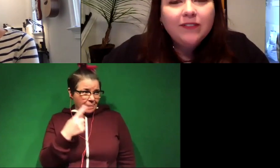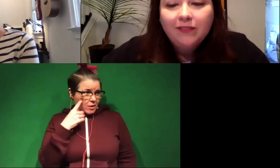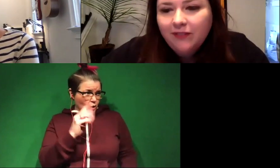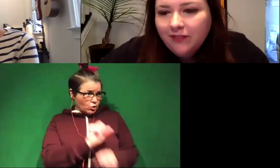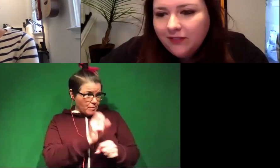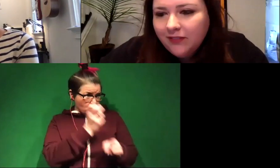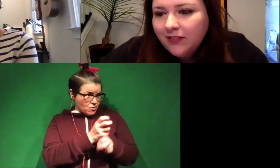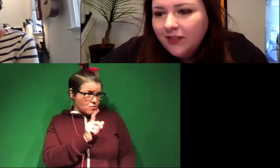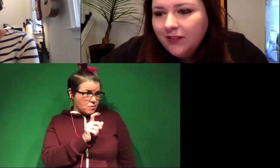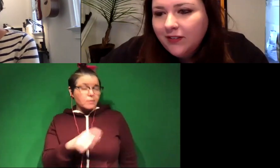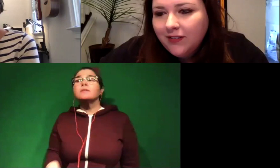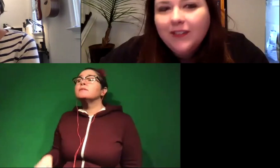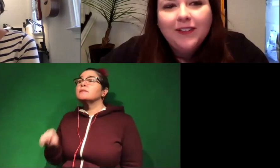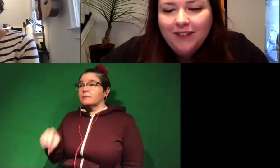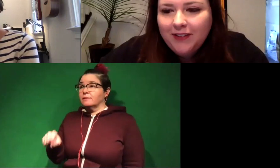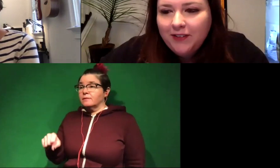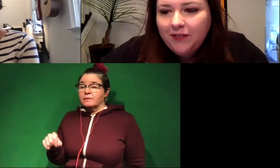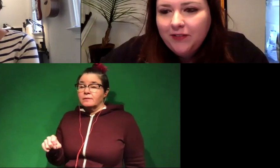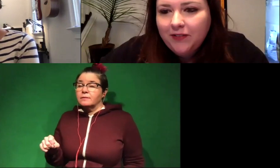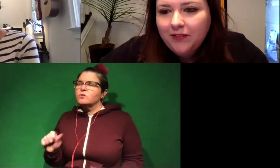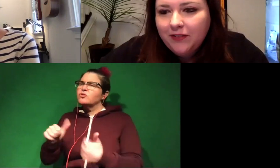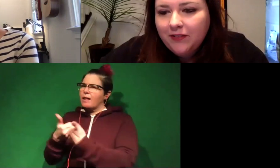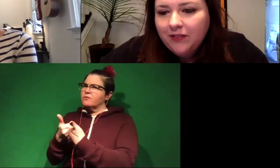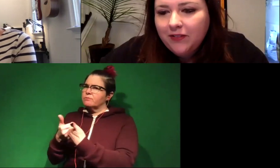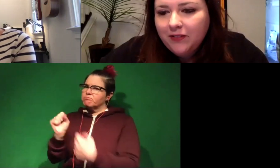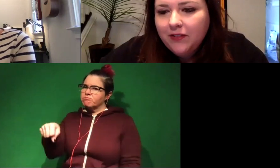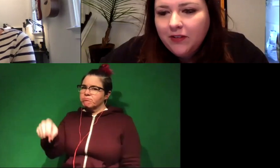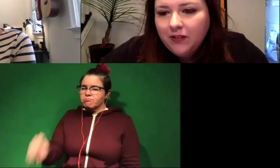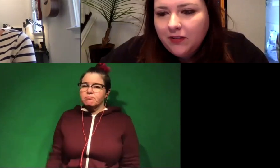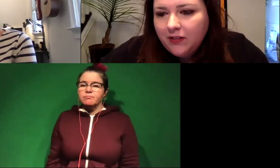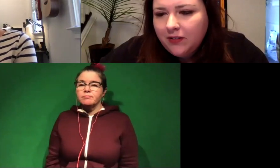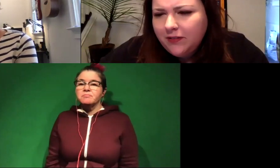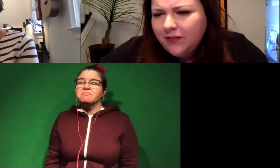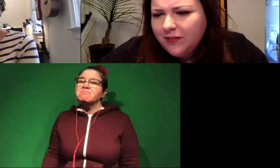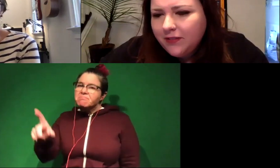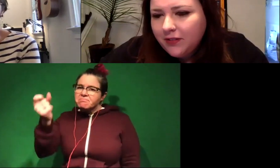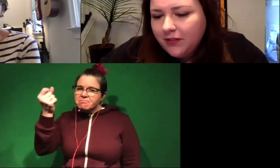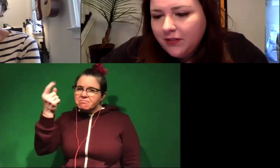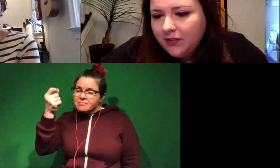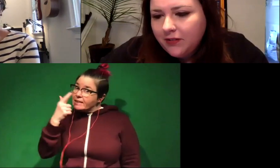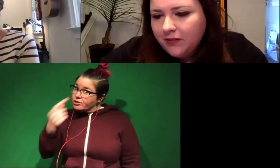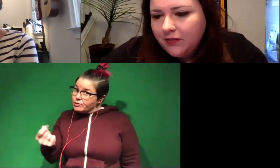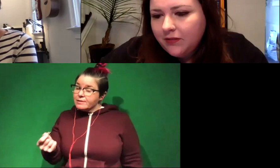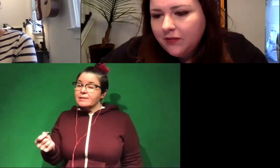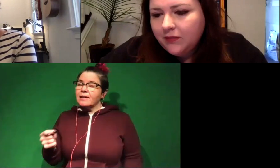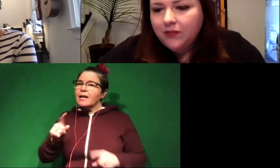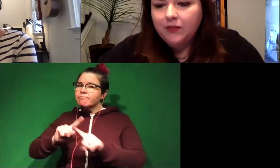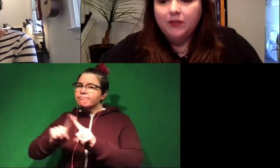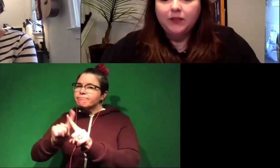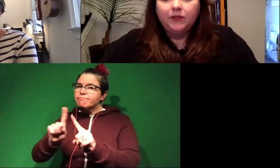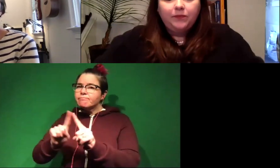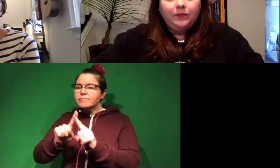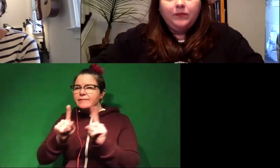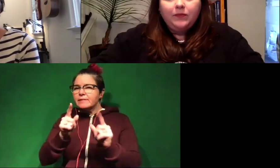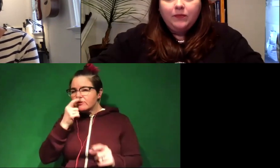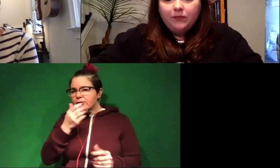hard? Yes. I would say it's challenging, but it keeps it very interesting. I get to do different interesting things